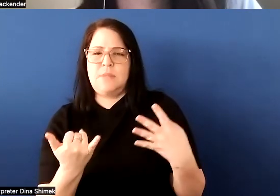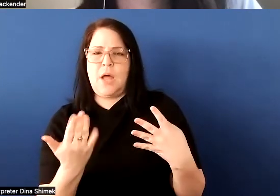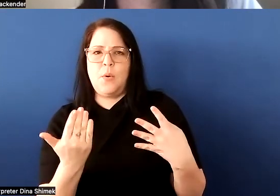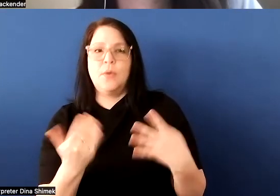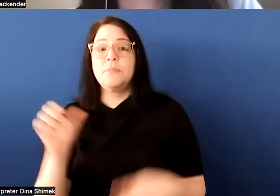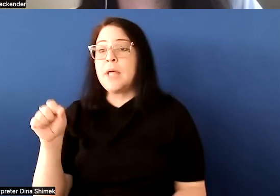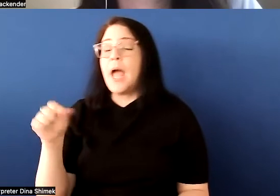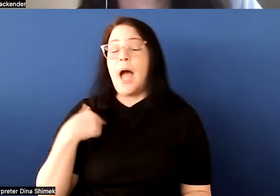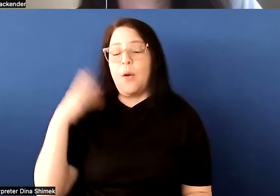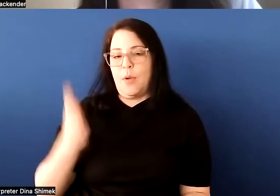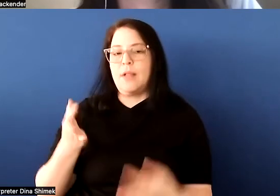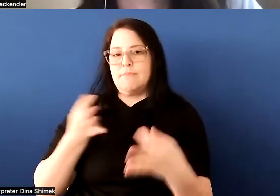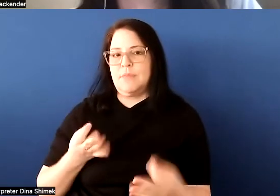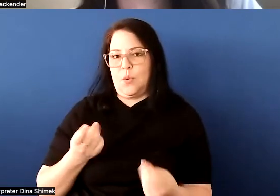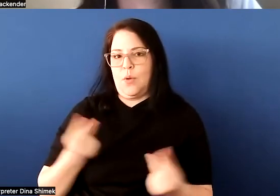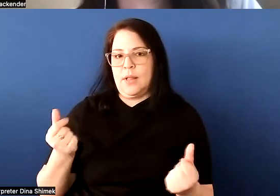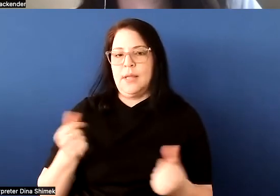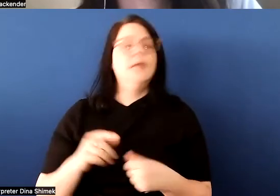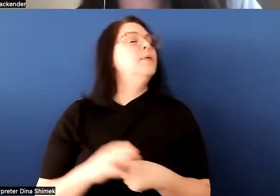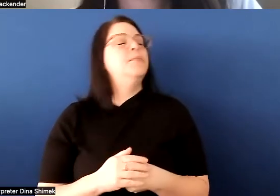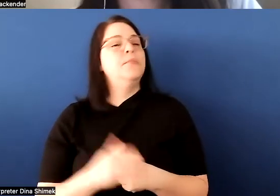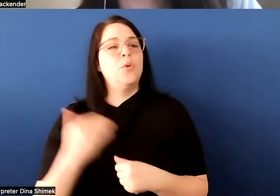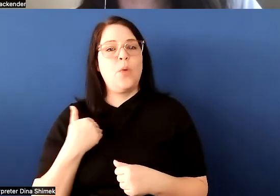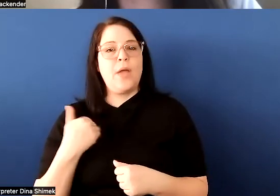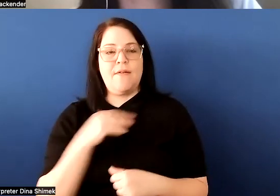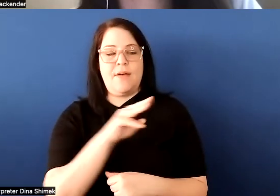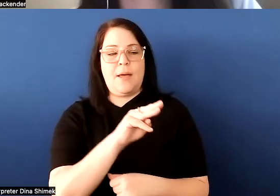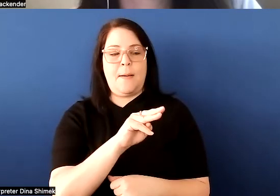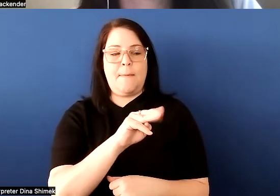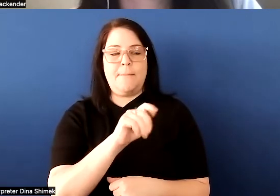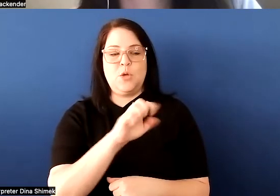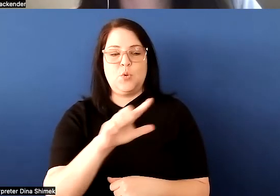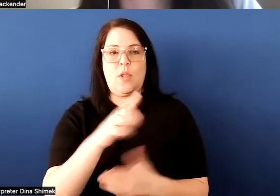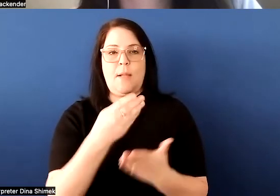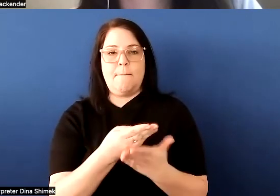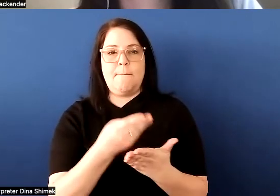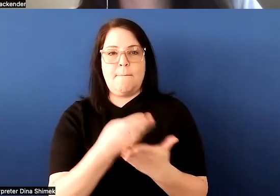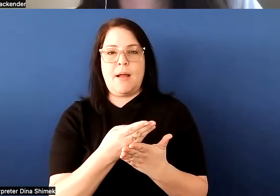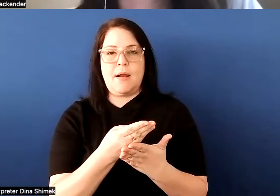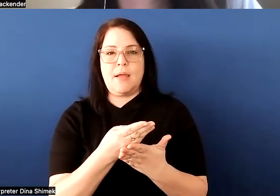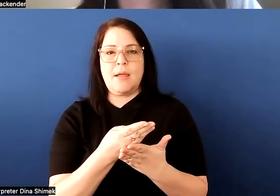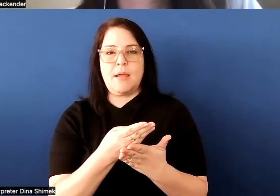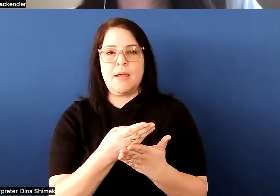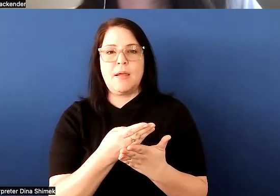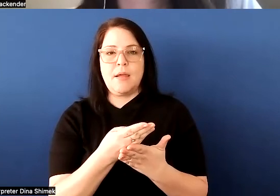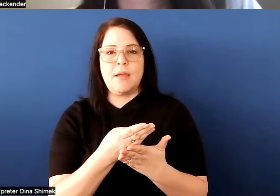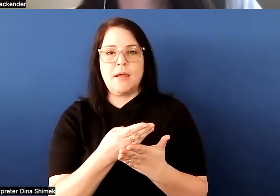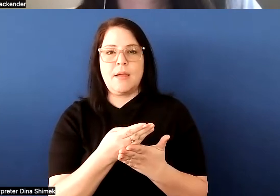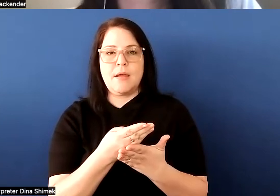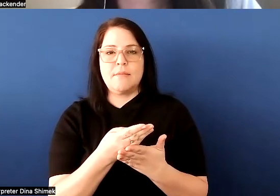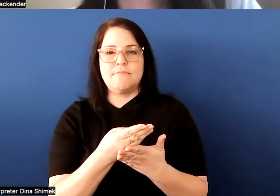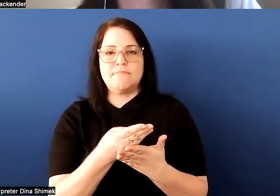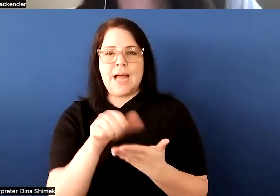Yeah, I'll tackle that real quick. So we have a mutual money market account, which is it's kind of like a very